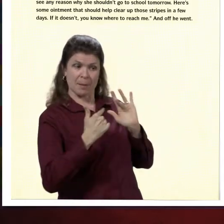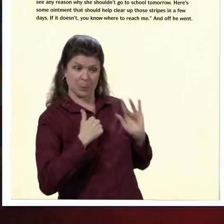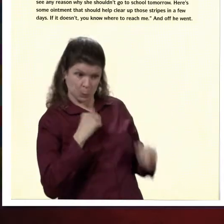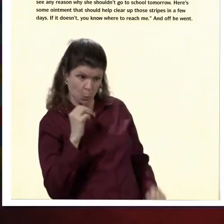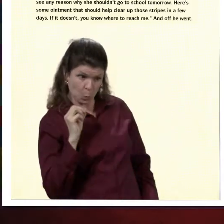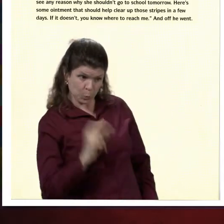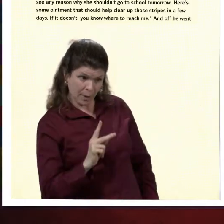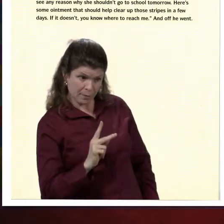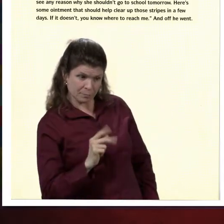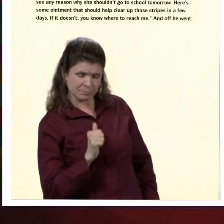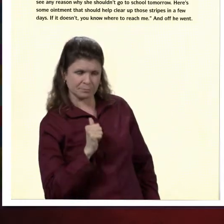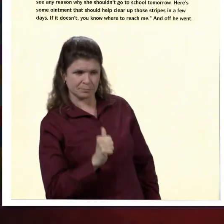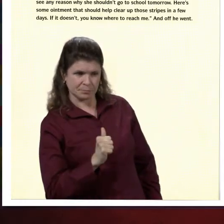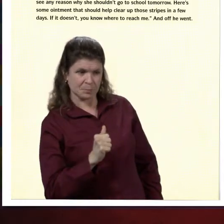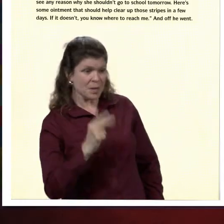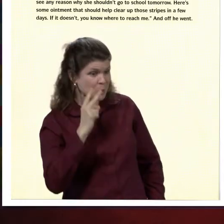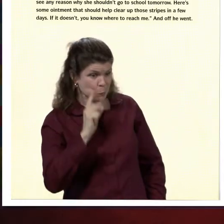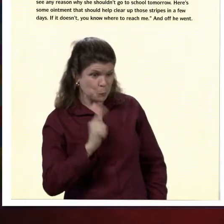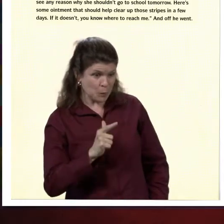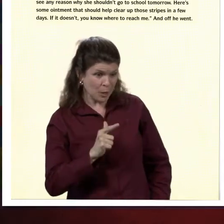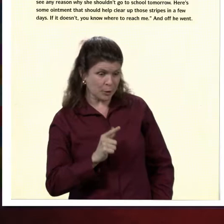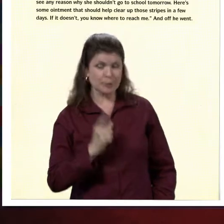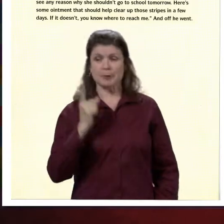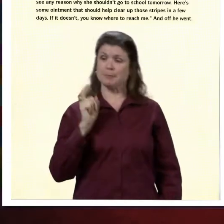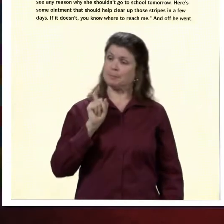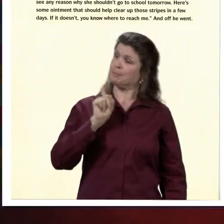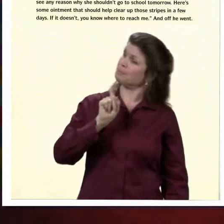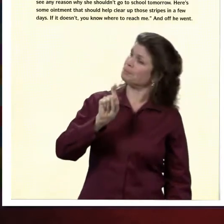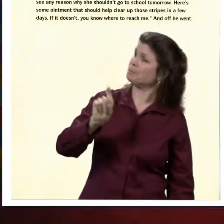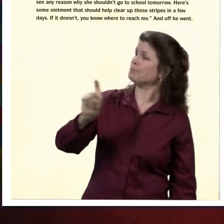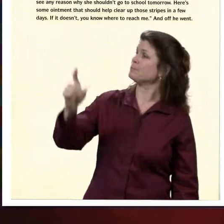doesn't, you know where to reach me."